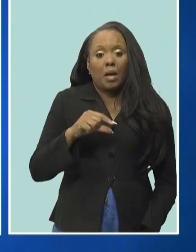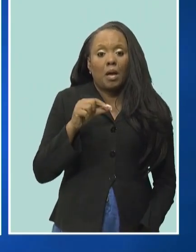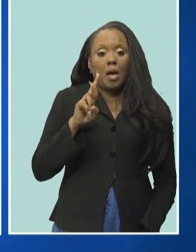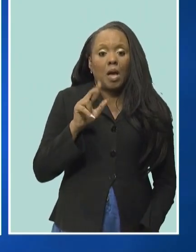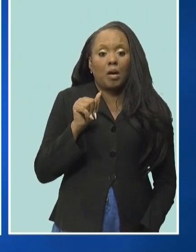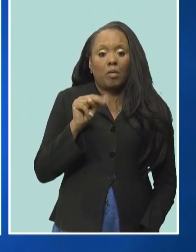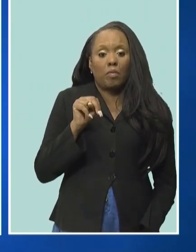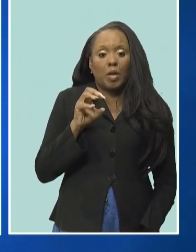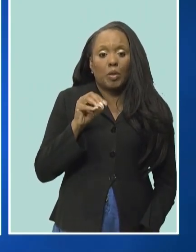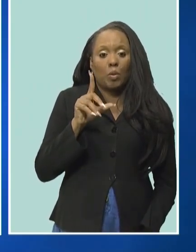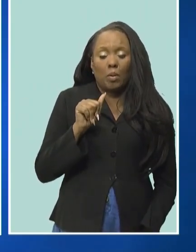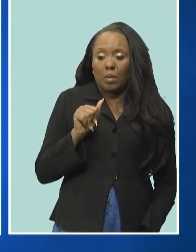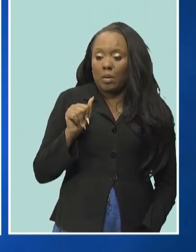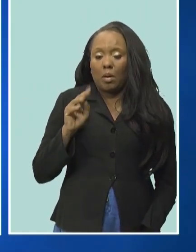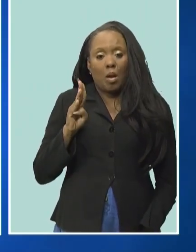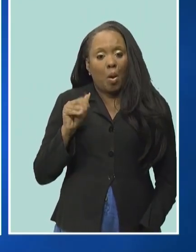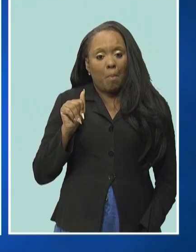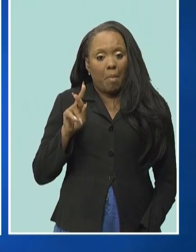profitable business.